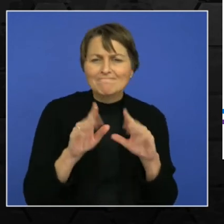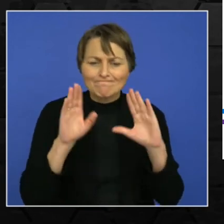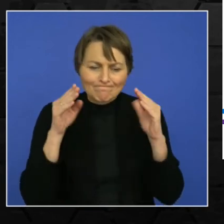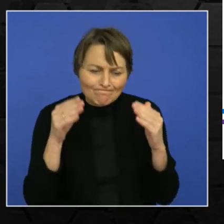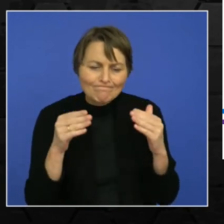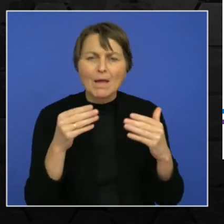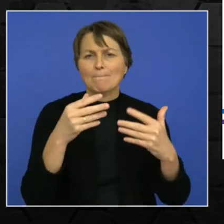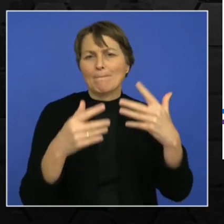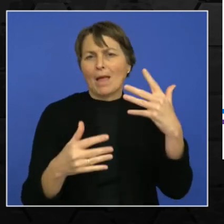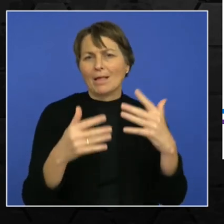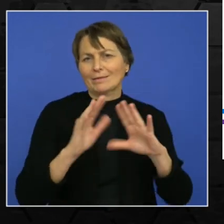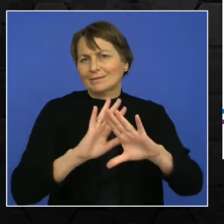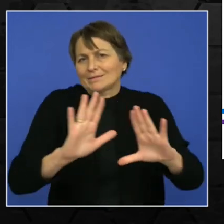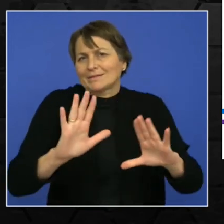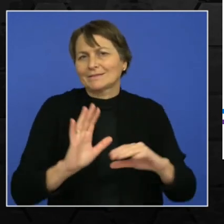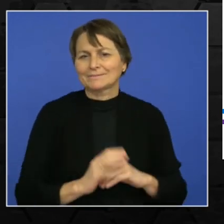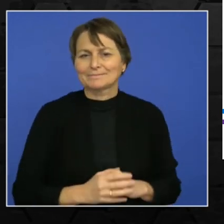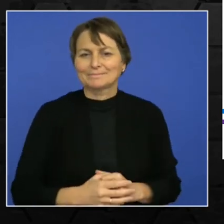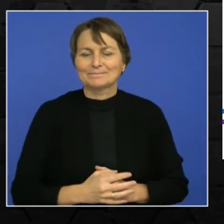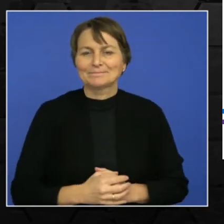it.